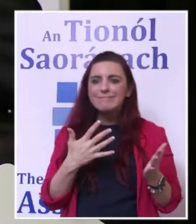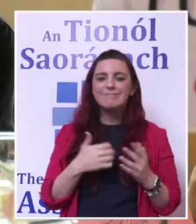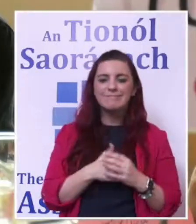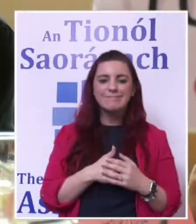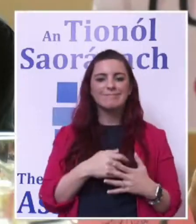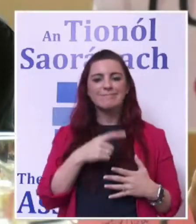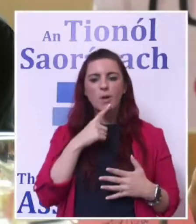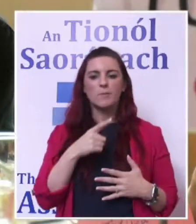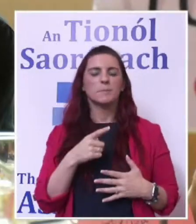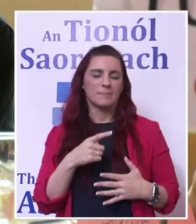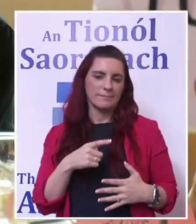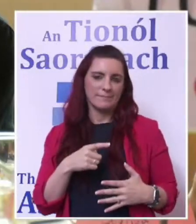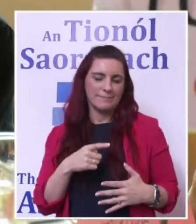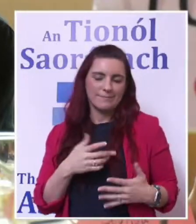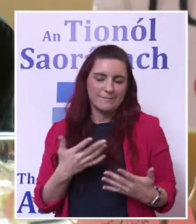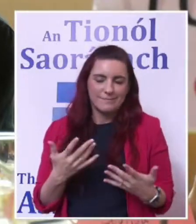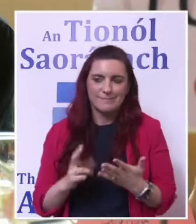with